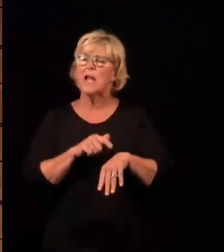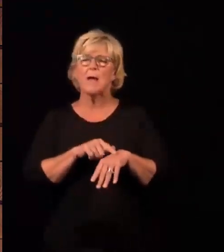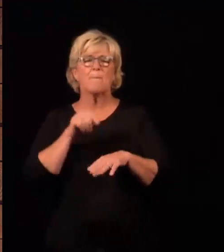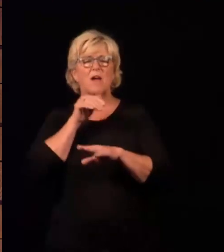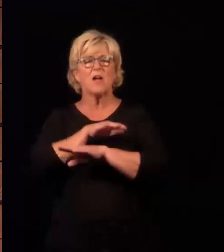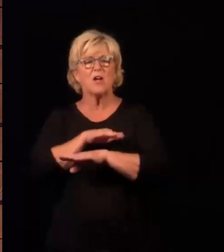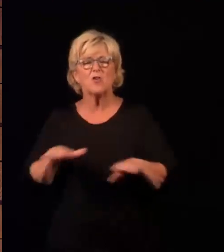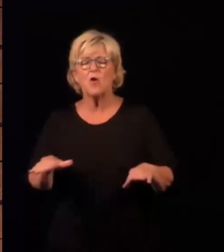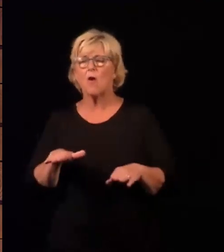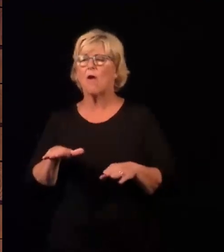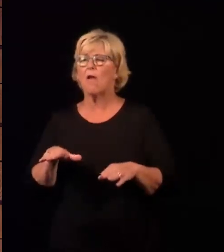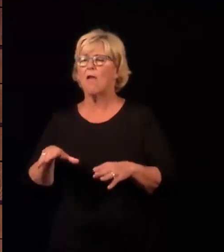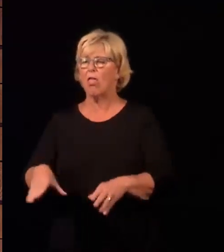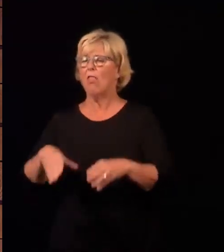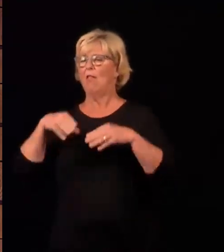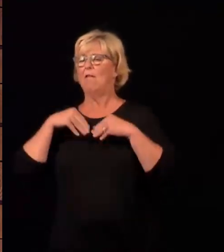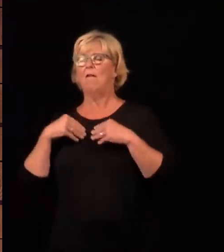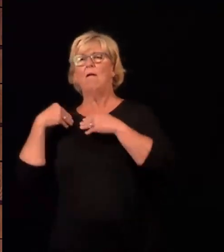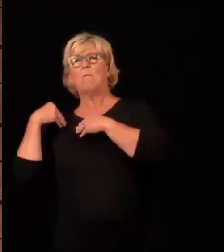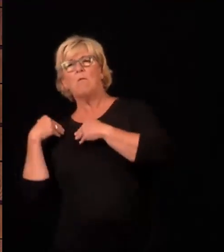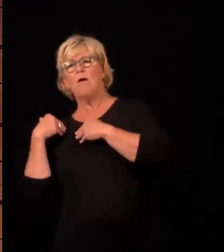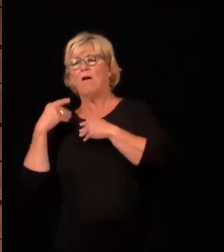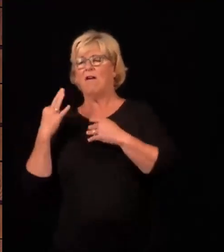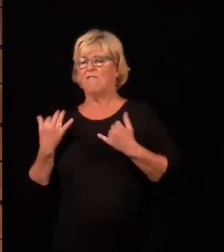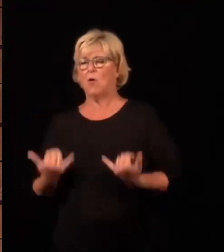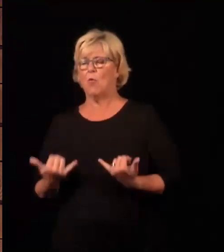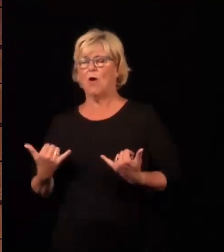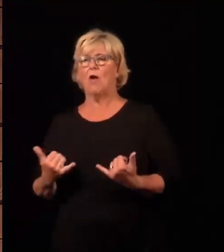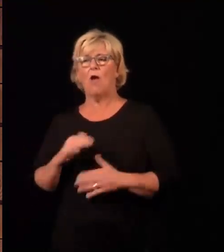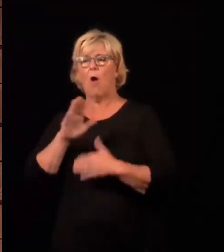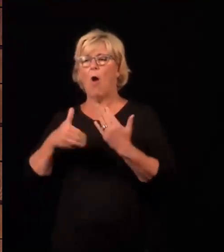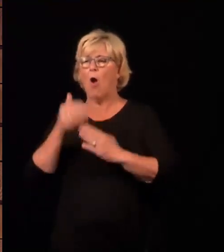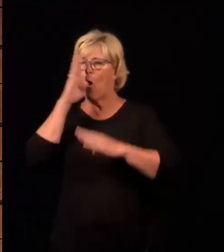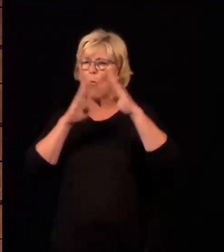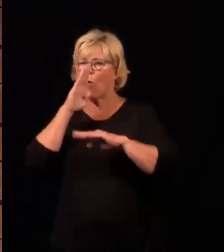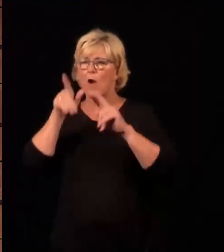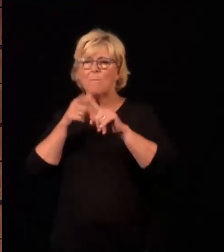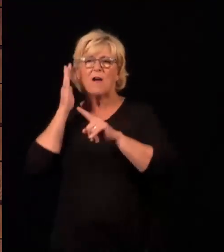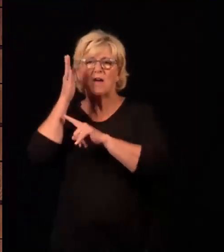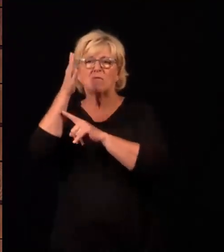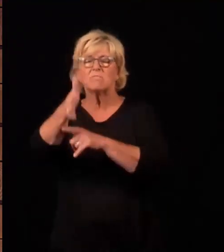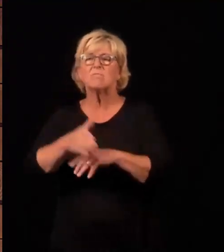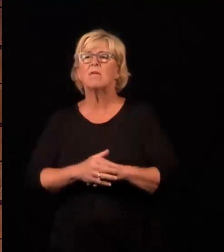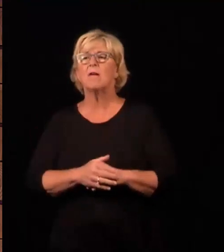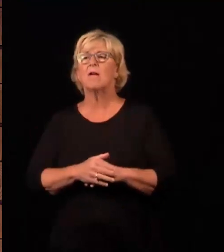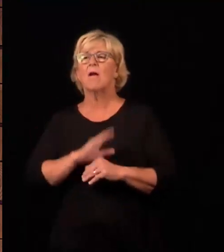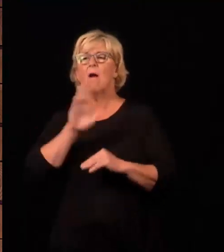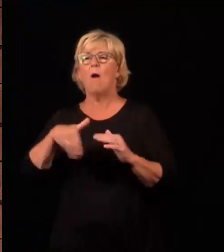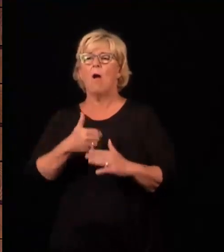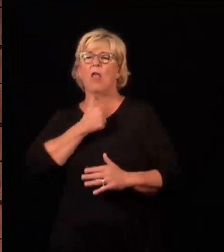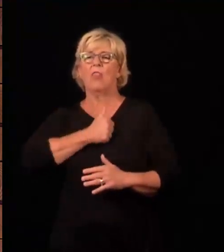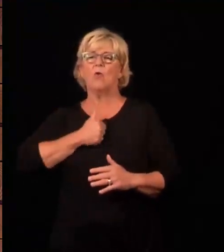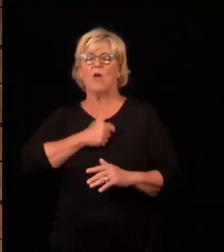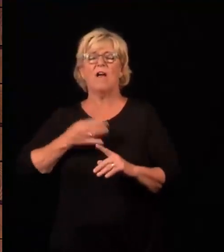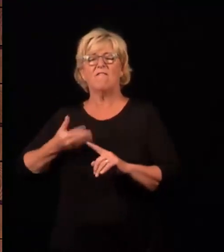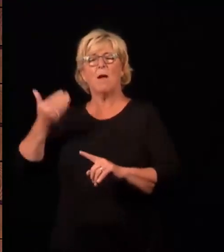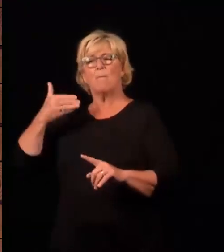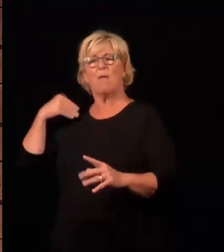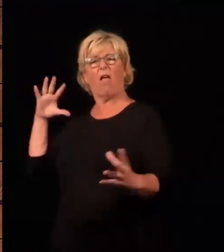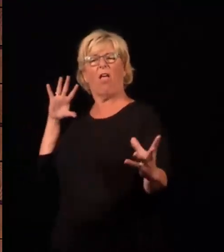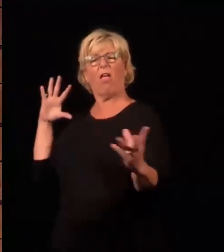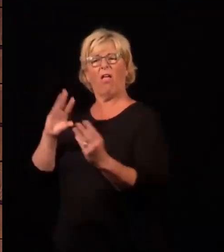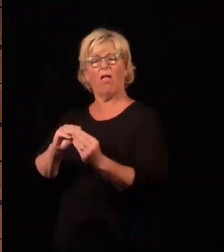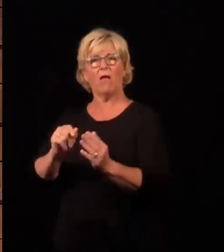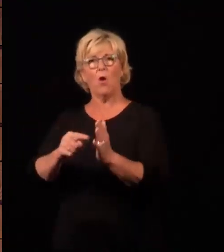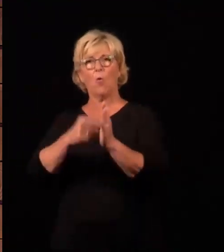don't carry all the burdens of the present, all the worries of the future, and all the regrets of the past all at